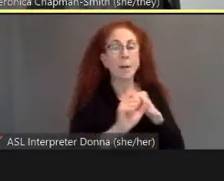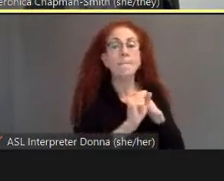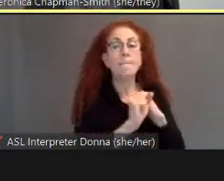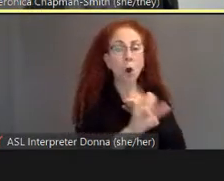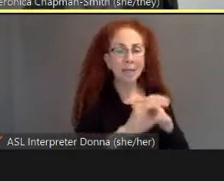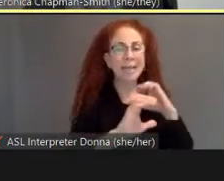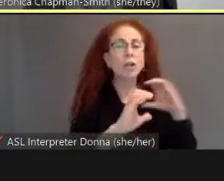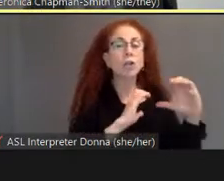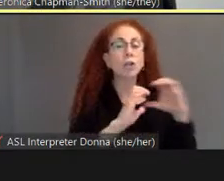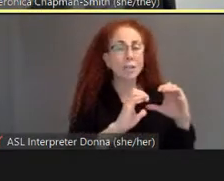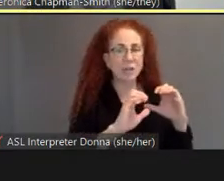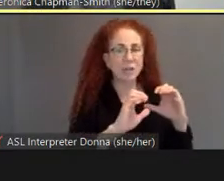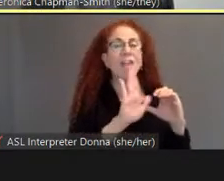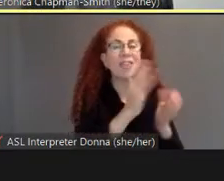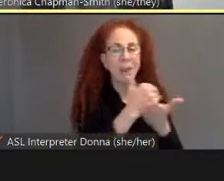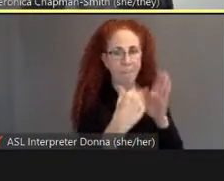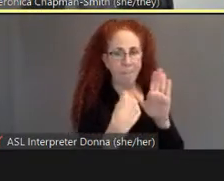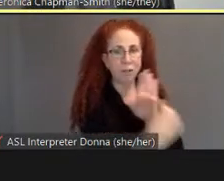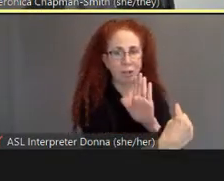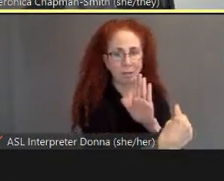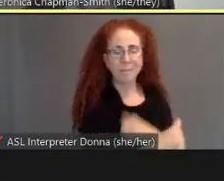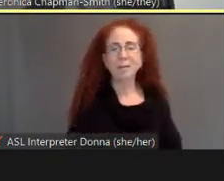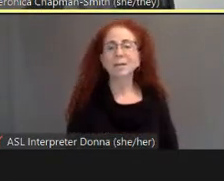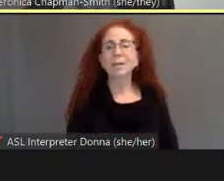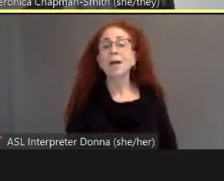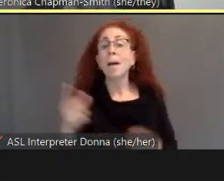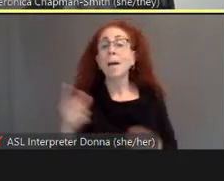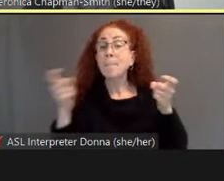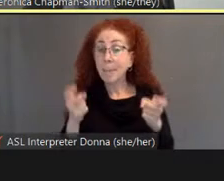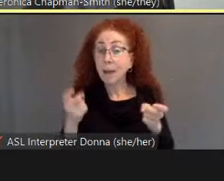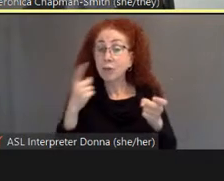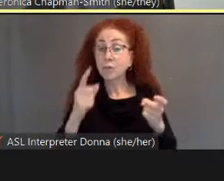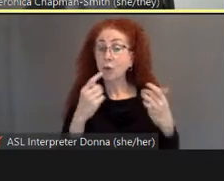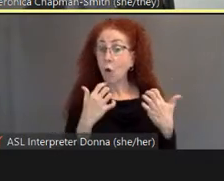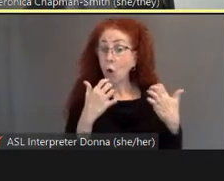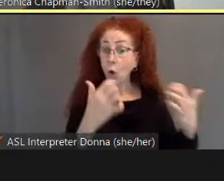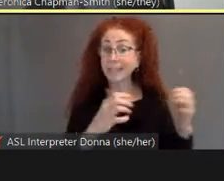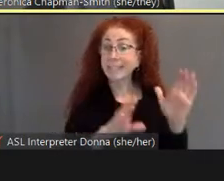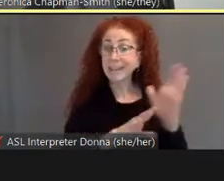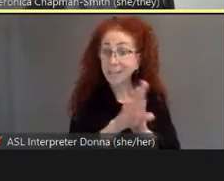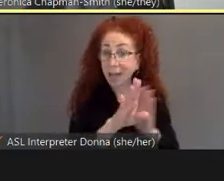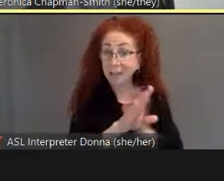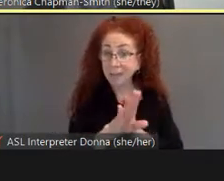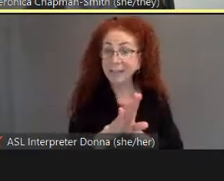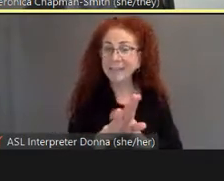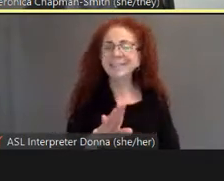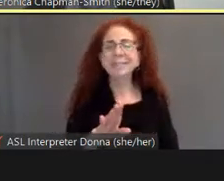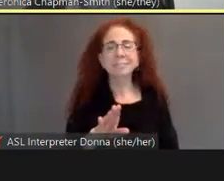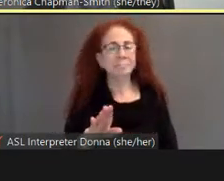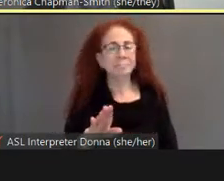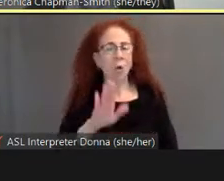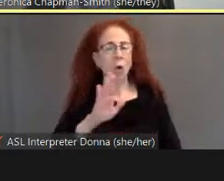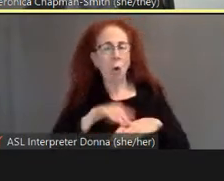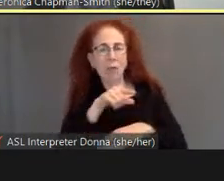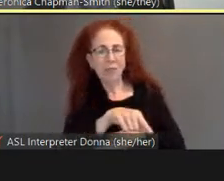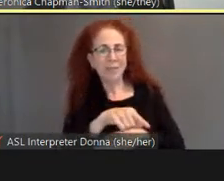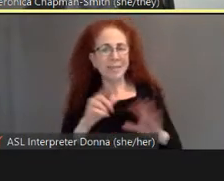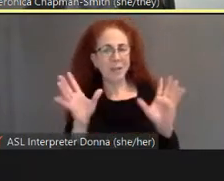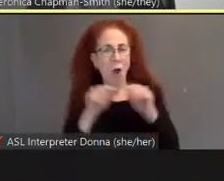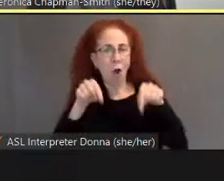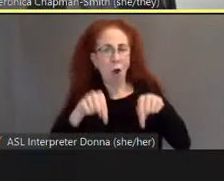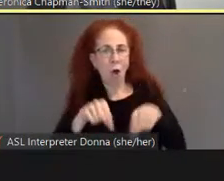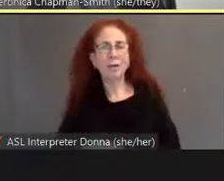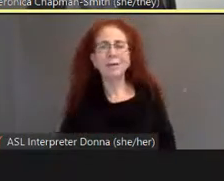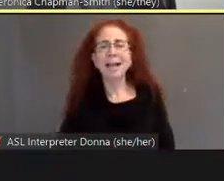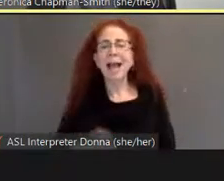budget. The manager of audience development, my colleague who's joining me on this call, Stephen Humes, and the content